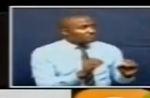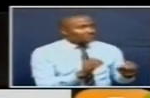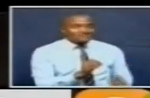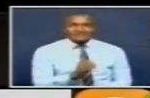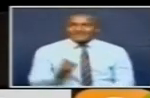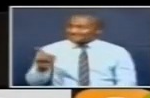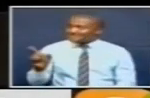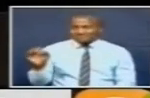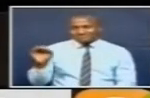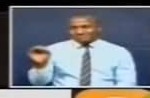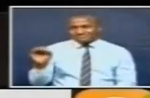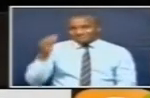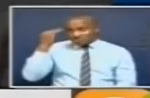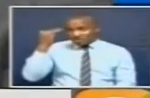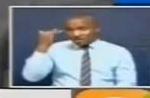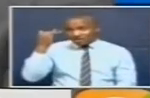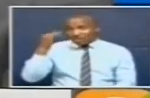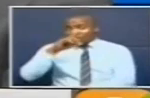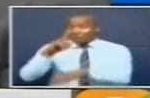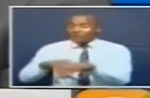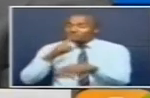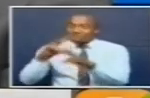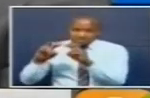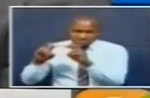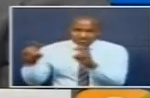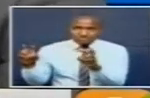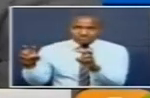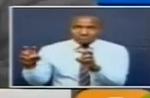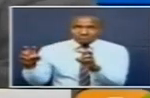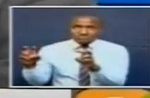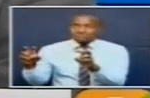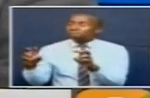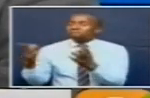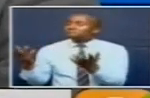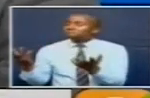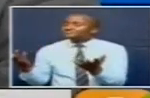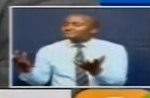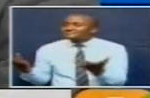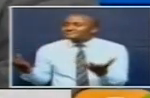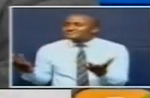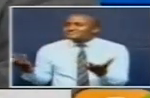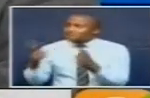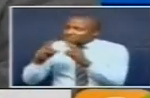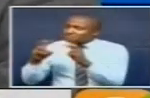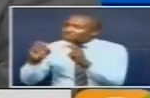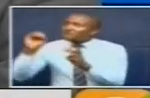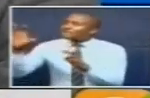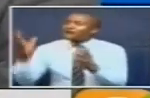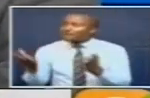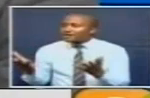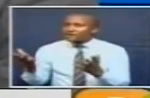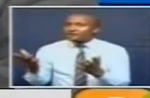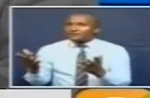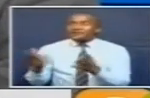does not matter. And the reason is, when you're saying investigations, up to what point have you investigated this matter? And what have you